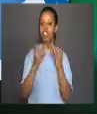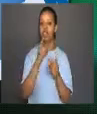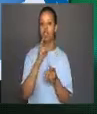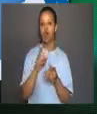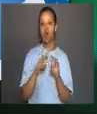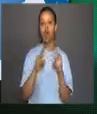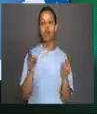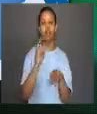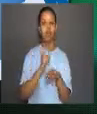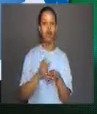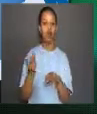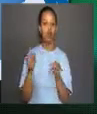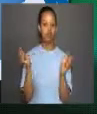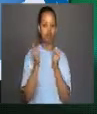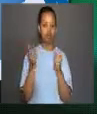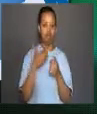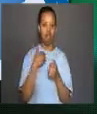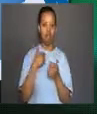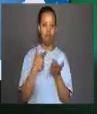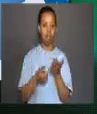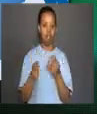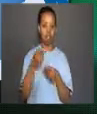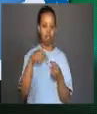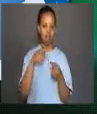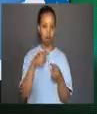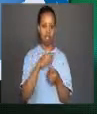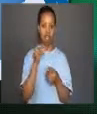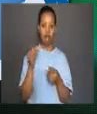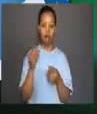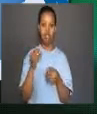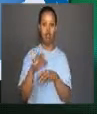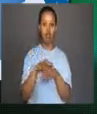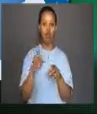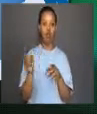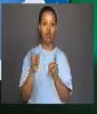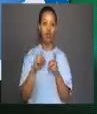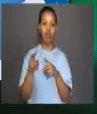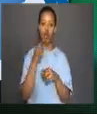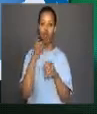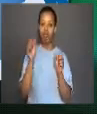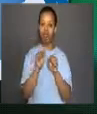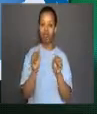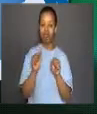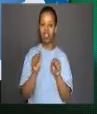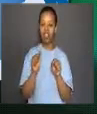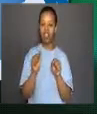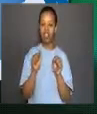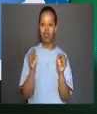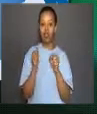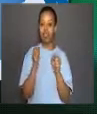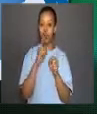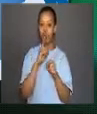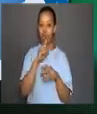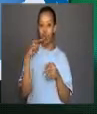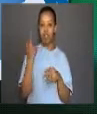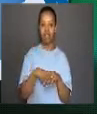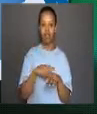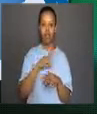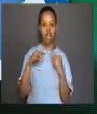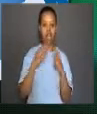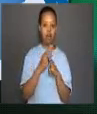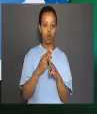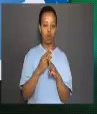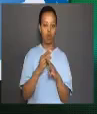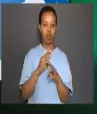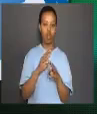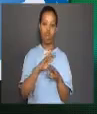extremely cold in this region, and the land remains frozen all year. Some